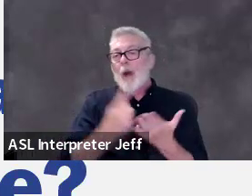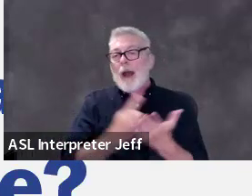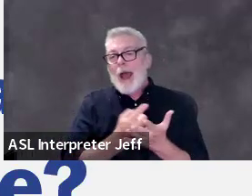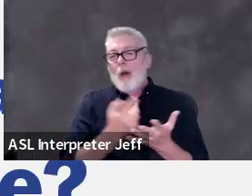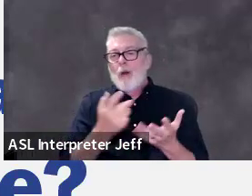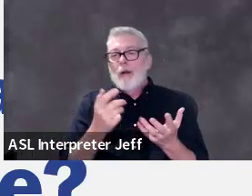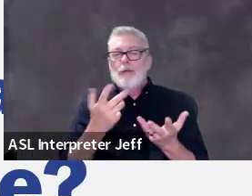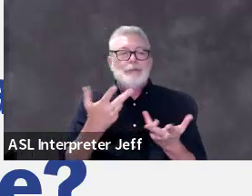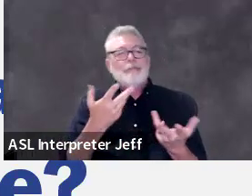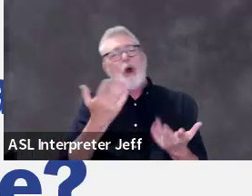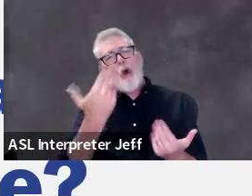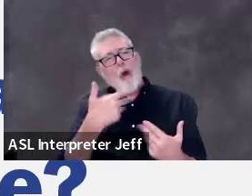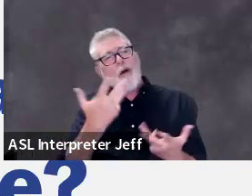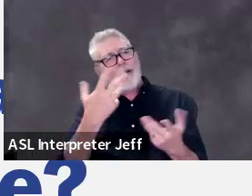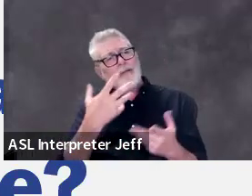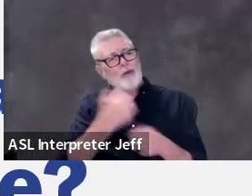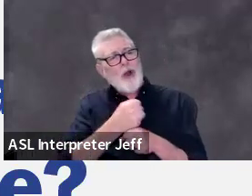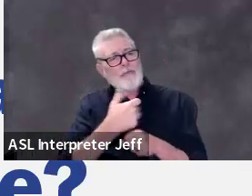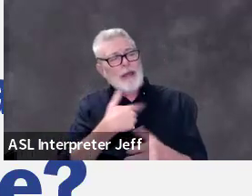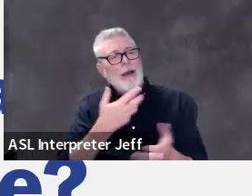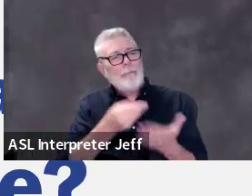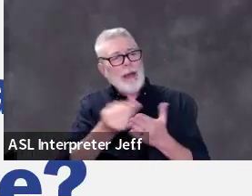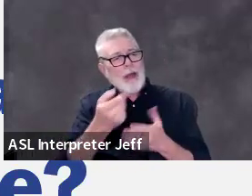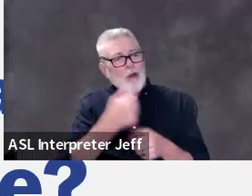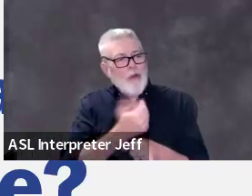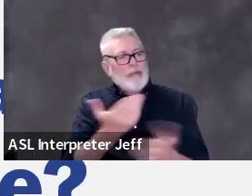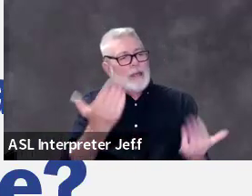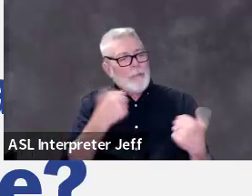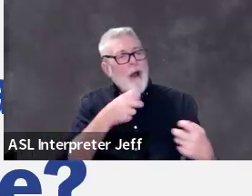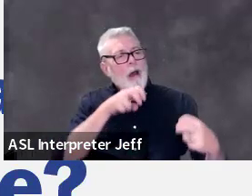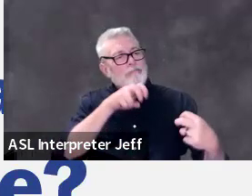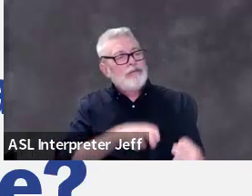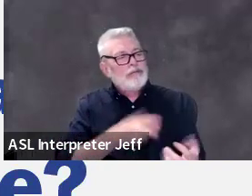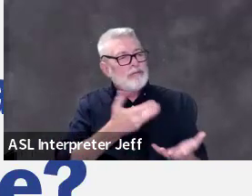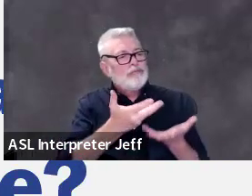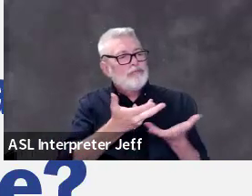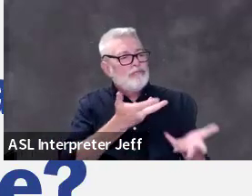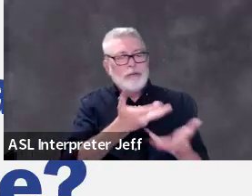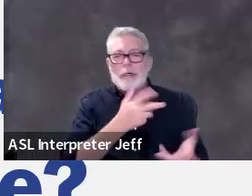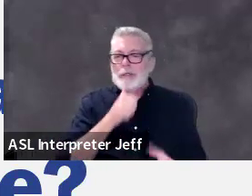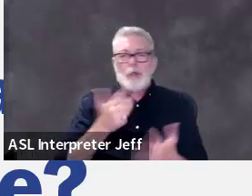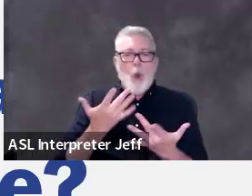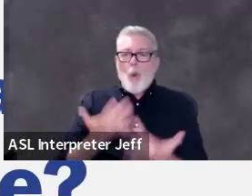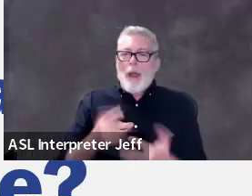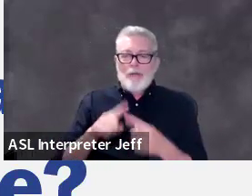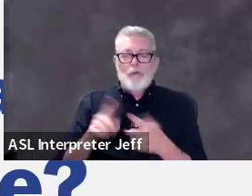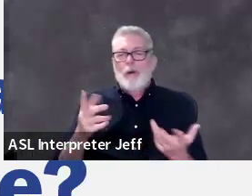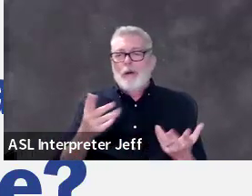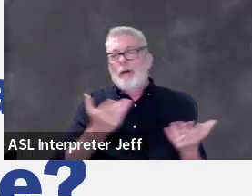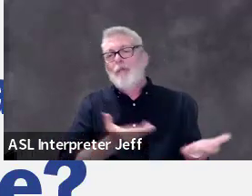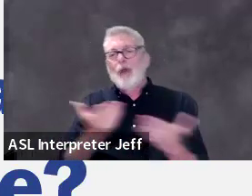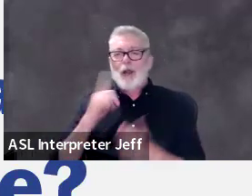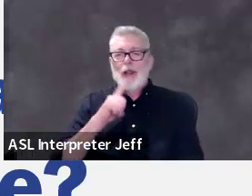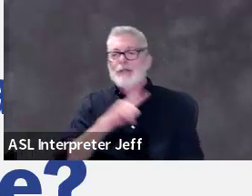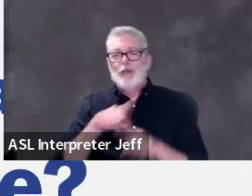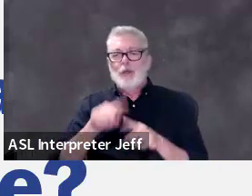or have them invite them out to where you work. You don't have to wait for bring your legislator to work day.